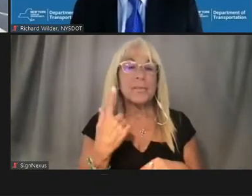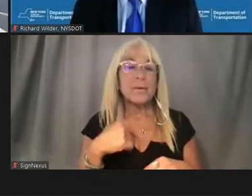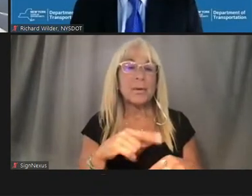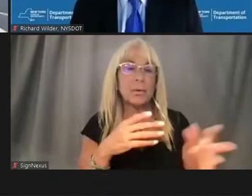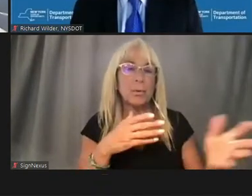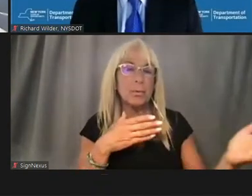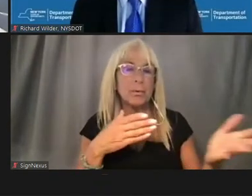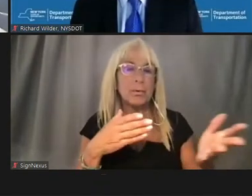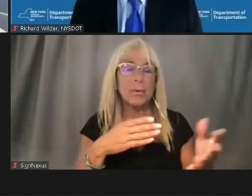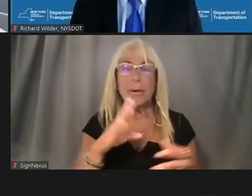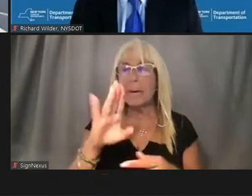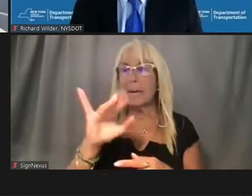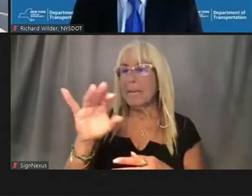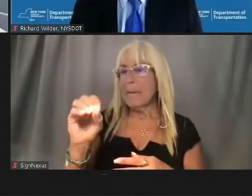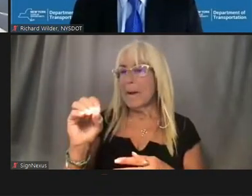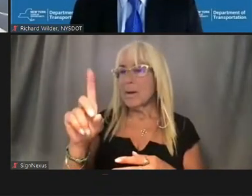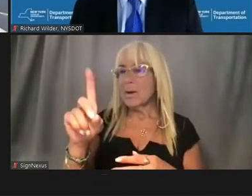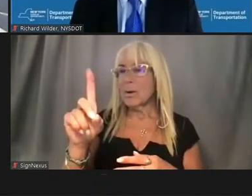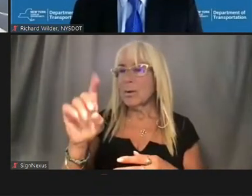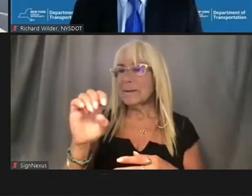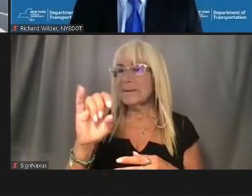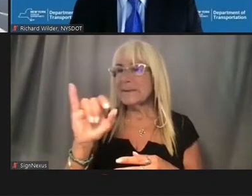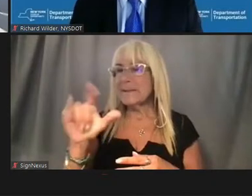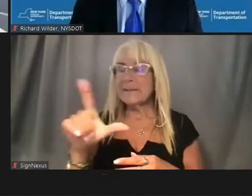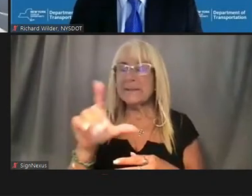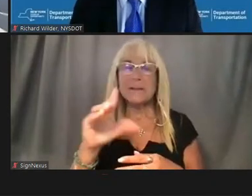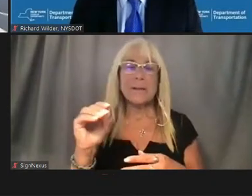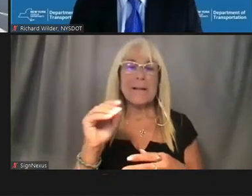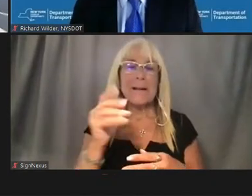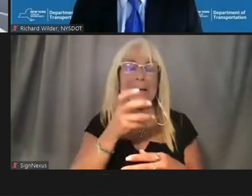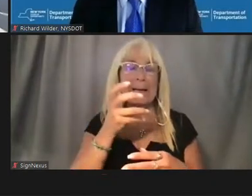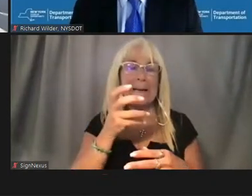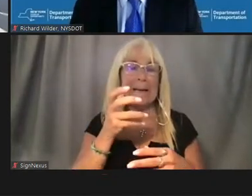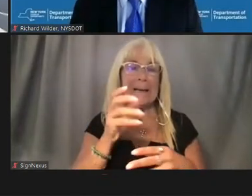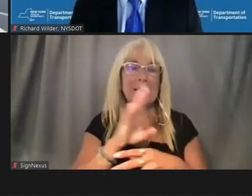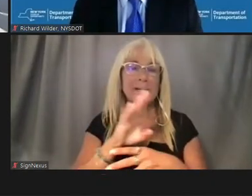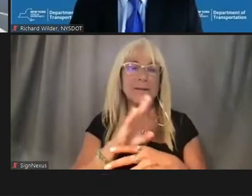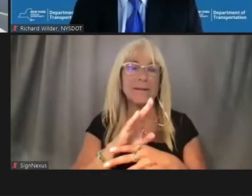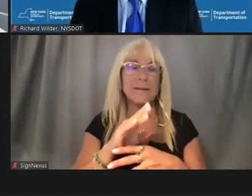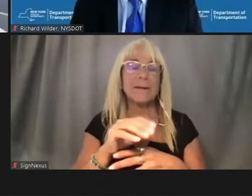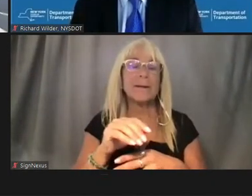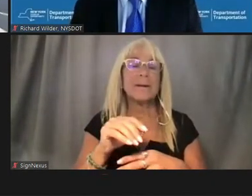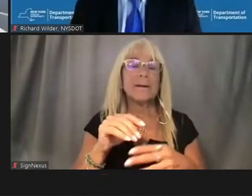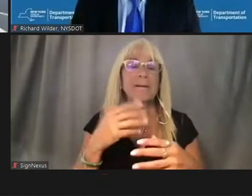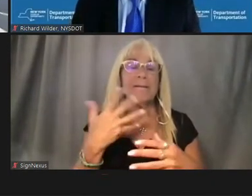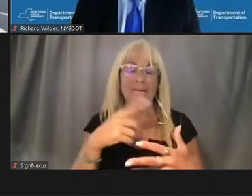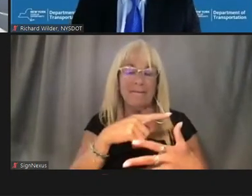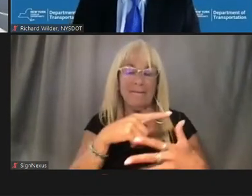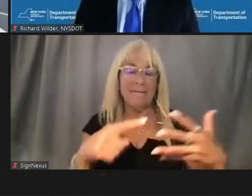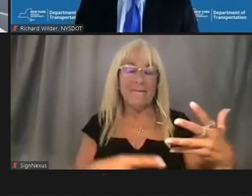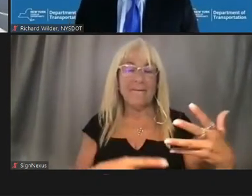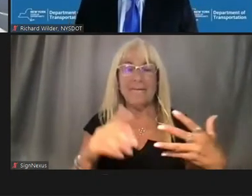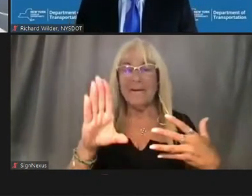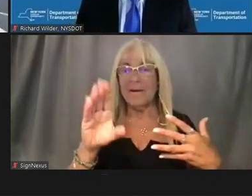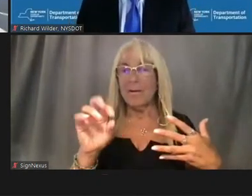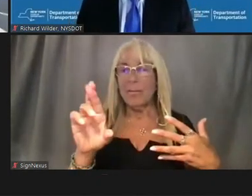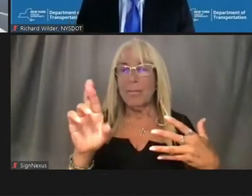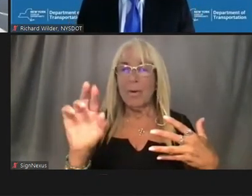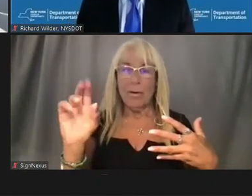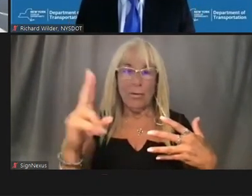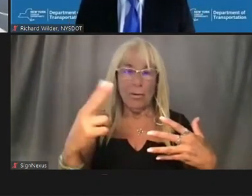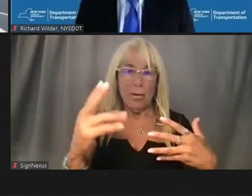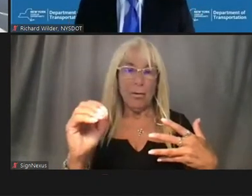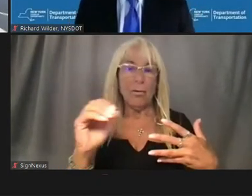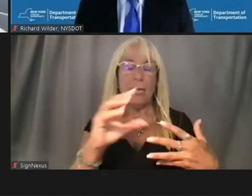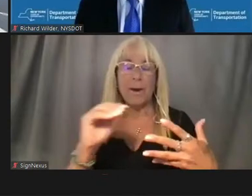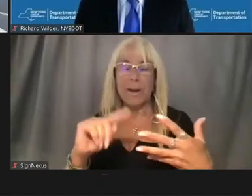biodiesel and heating oil industry in the five boroughs of New York City and Nassau and Suffolk counties I'm testifying today to express the grave